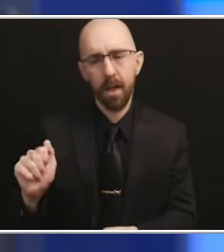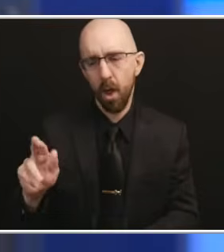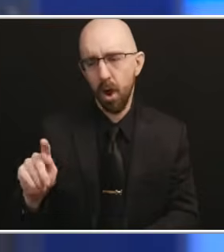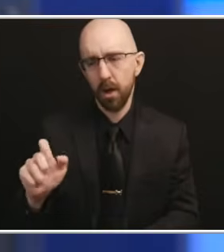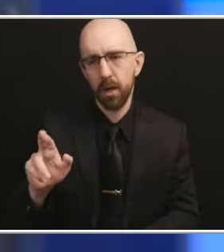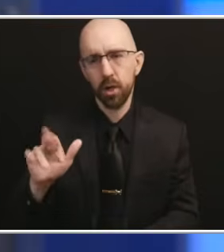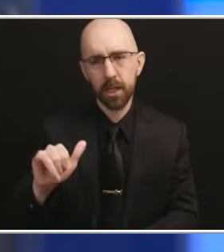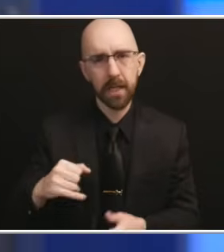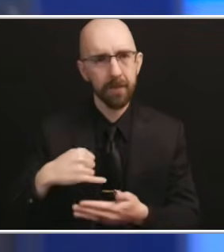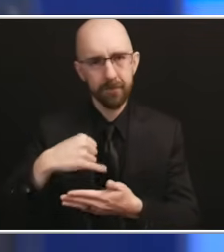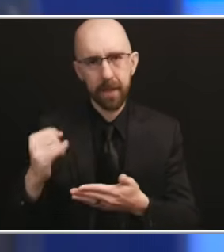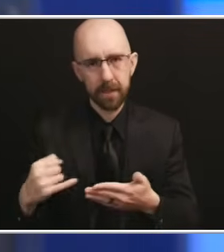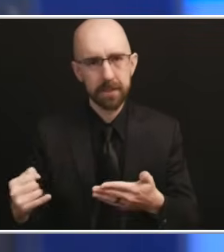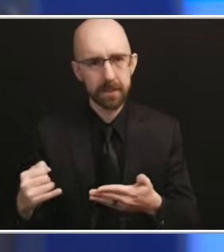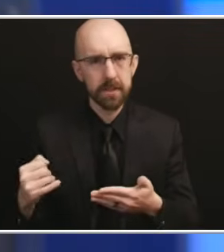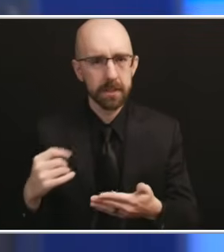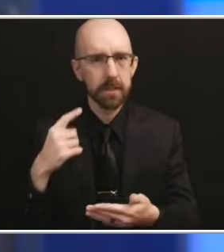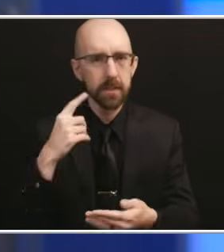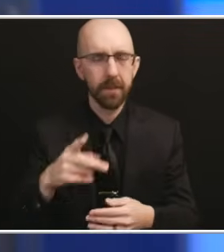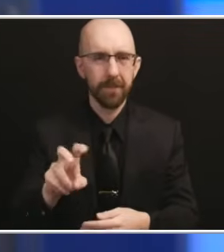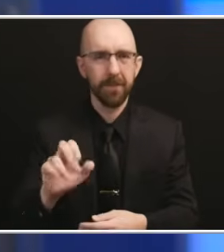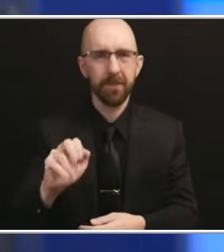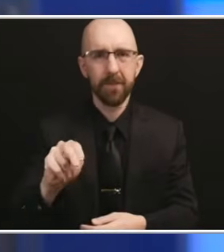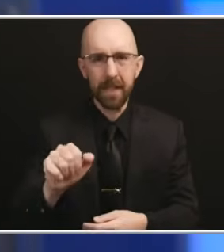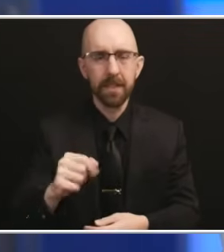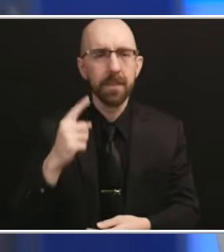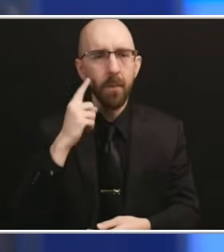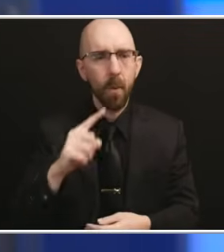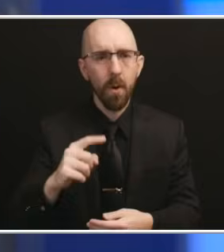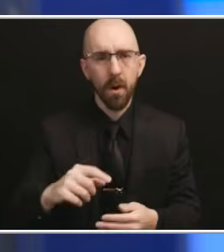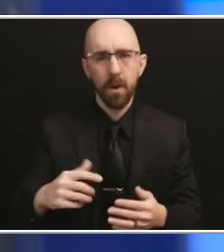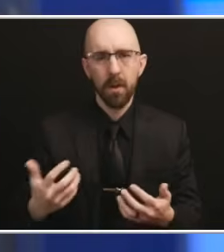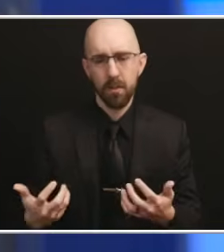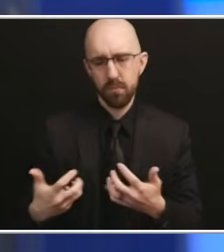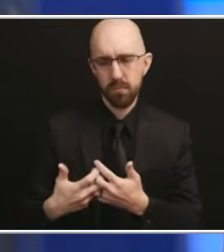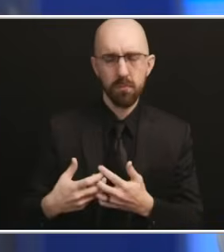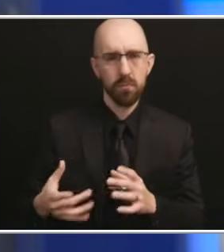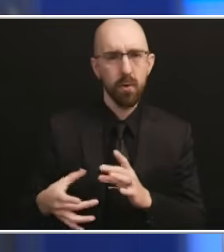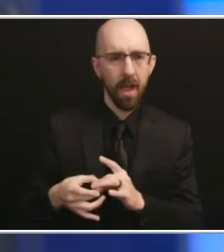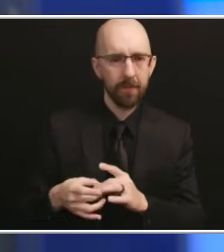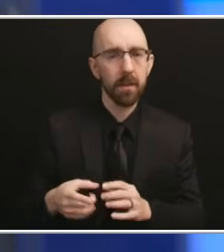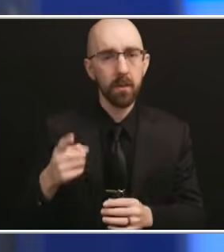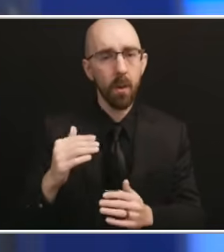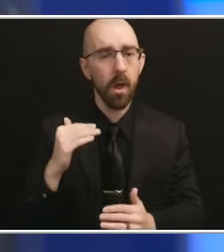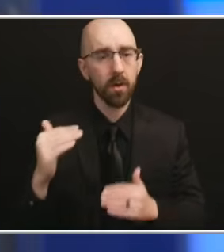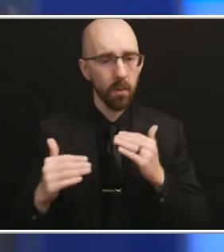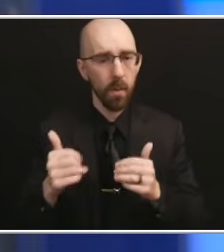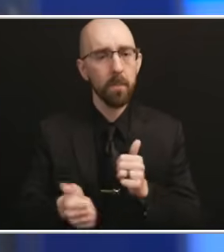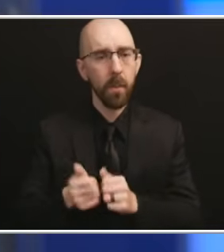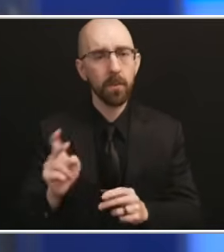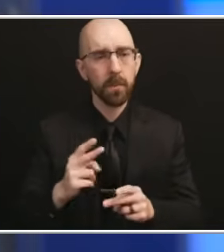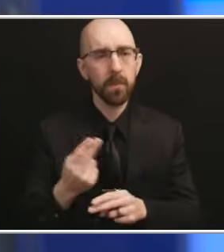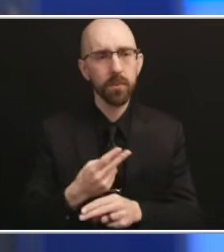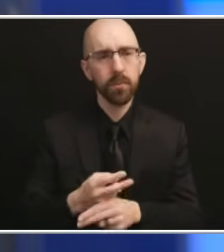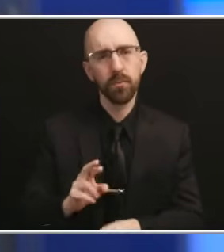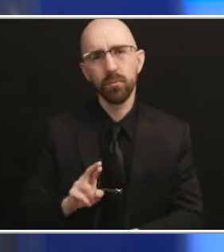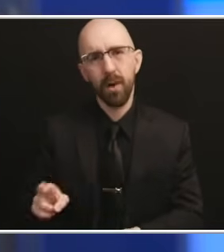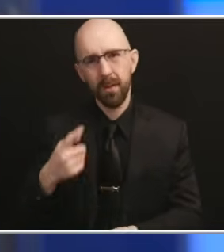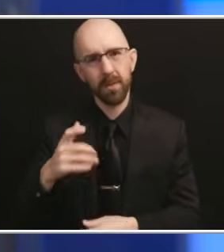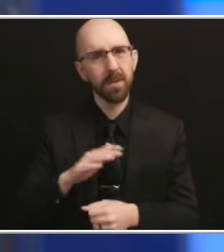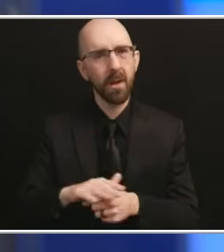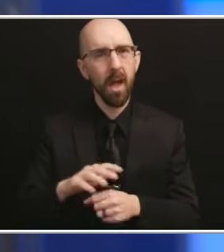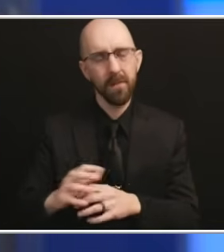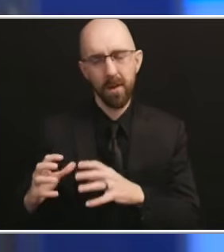to for the graft. And so for adult to adult, most people use right lobe grafts because there's enough volume for the